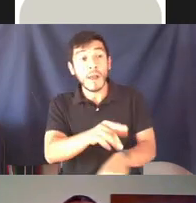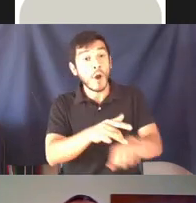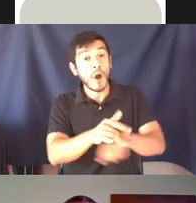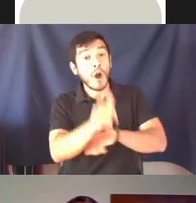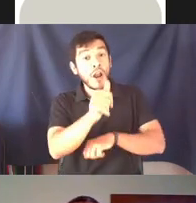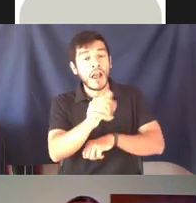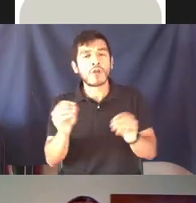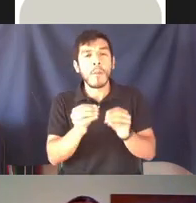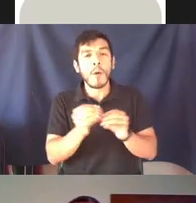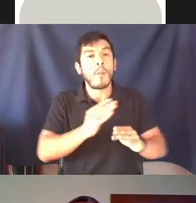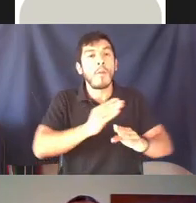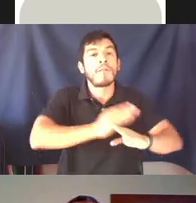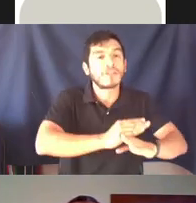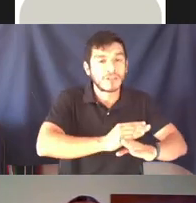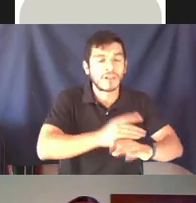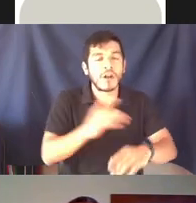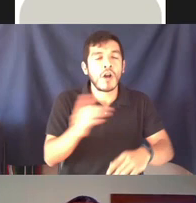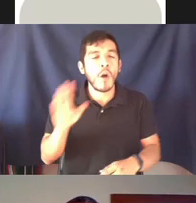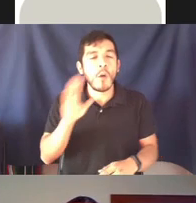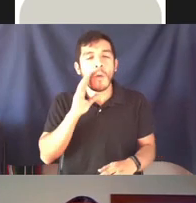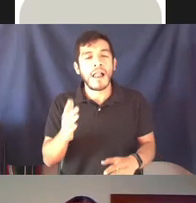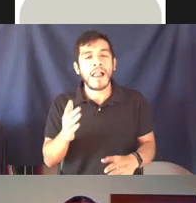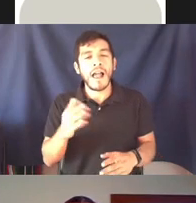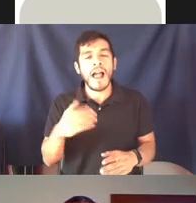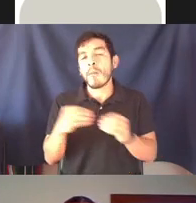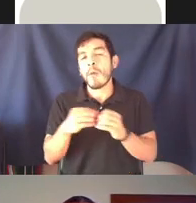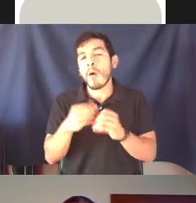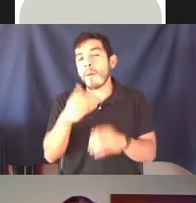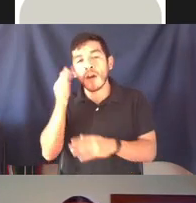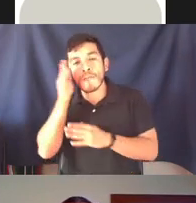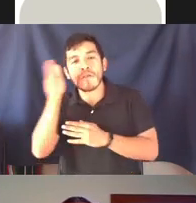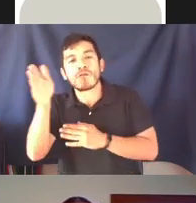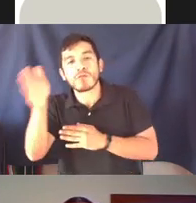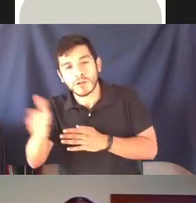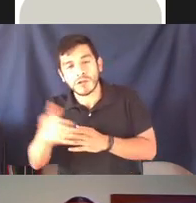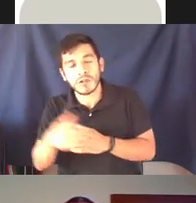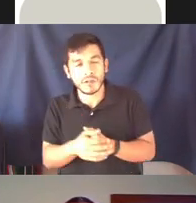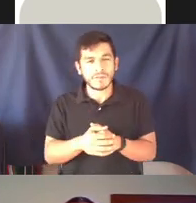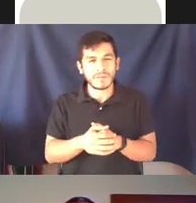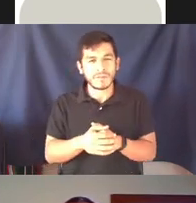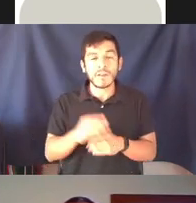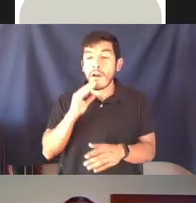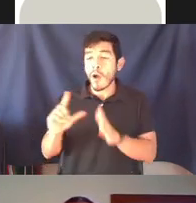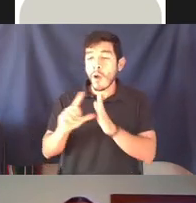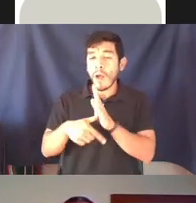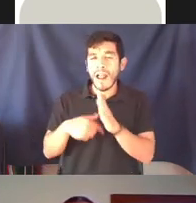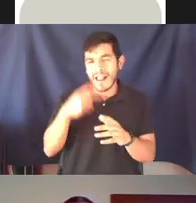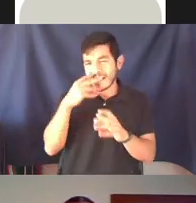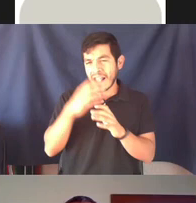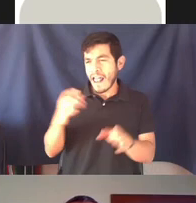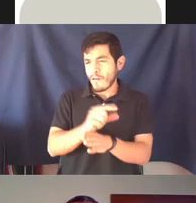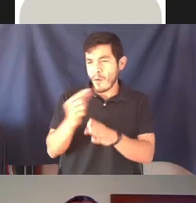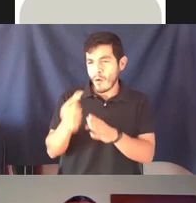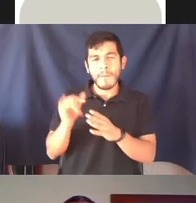going to be much better off. Like for a while, I was seeing a lot of these programs that were doing, kind of work with high